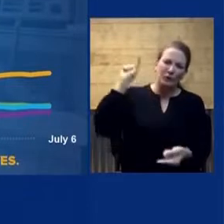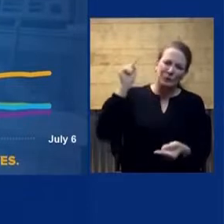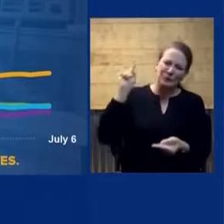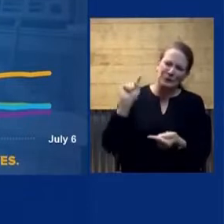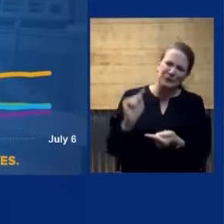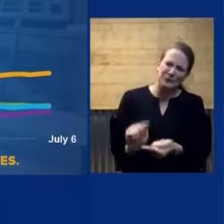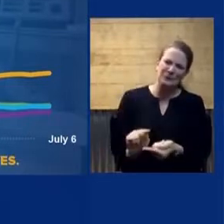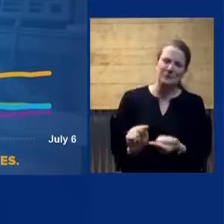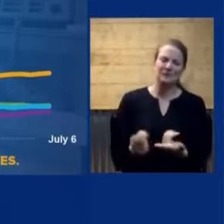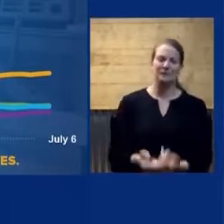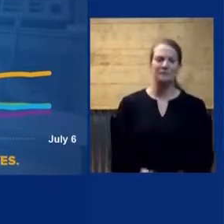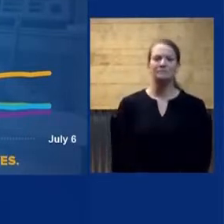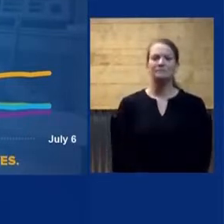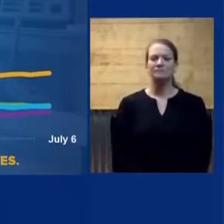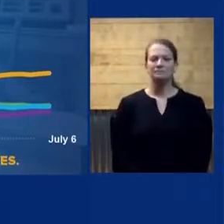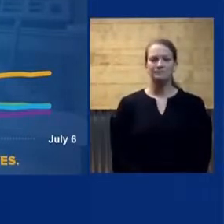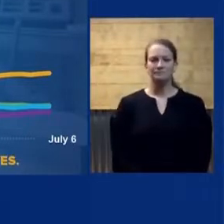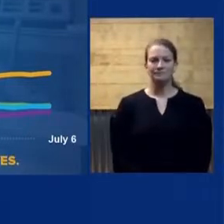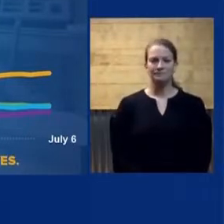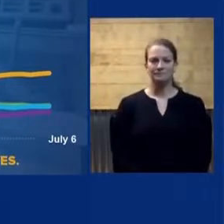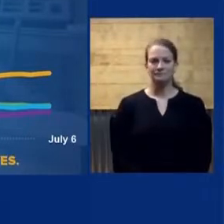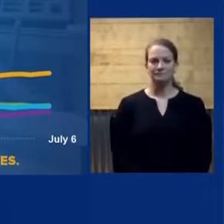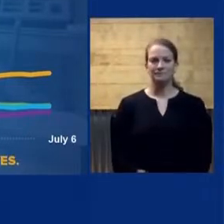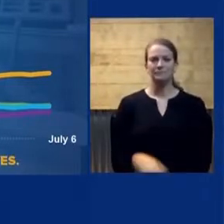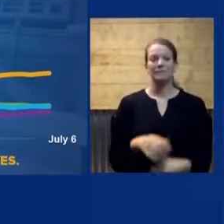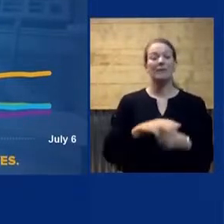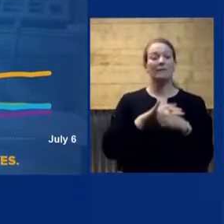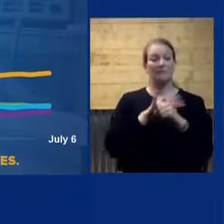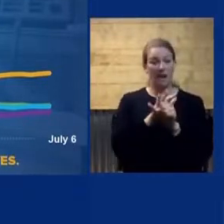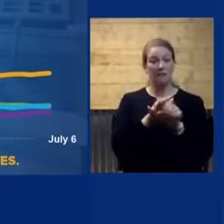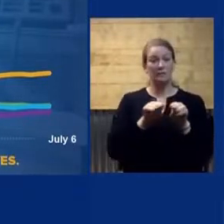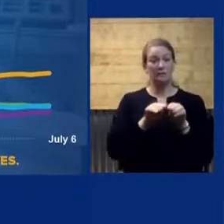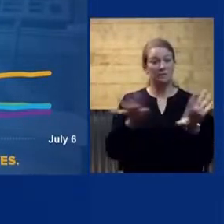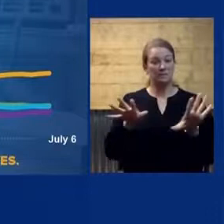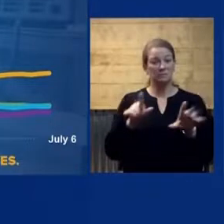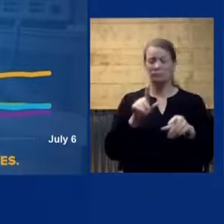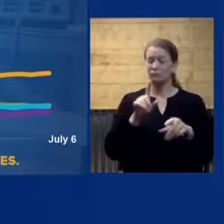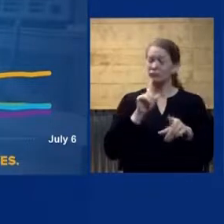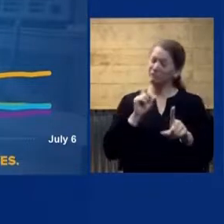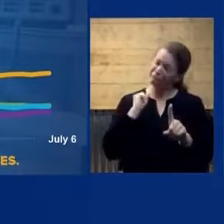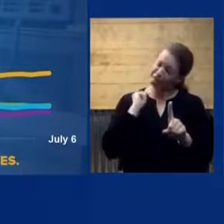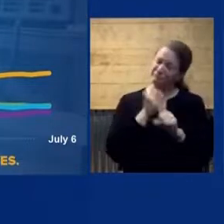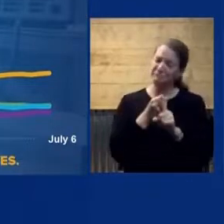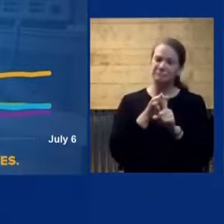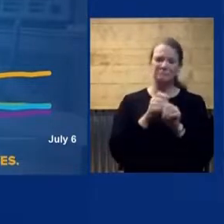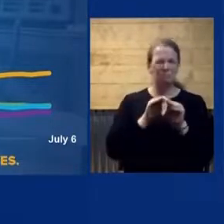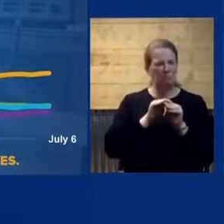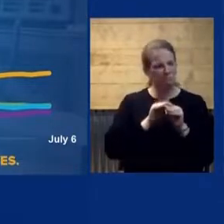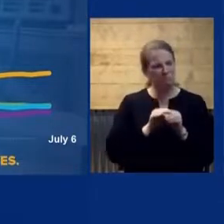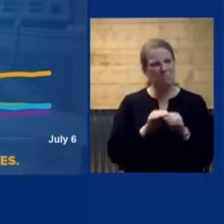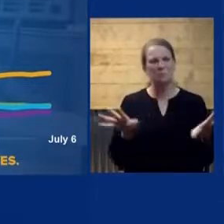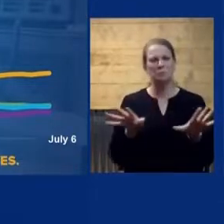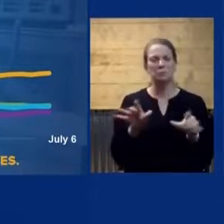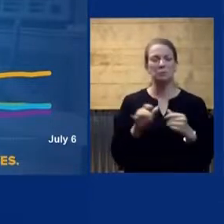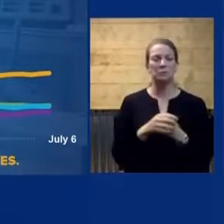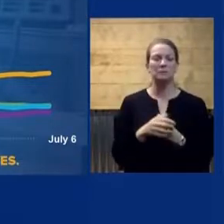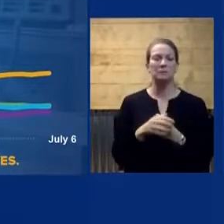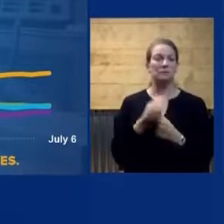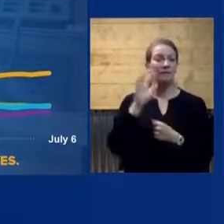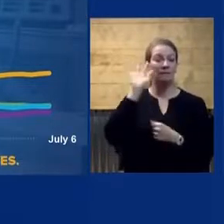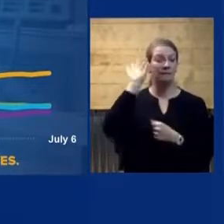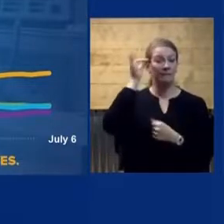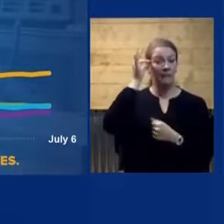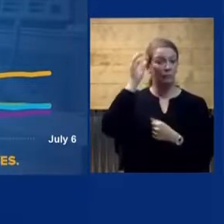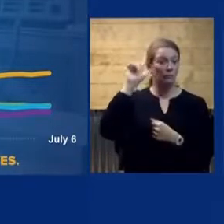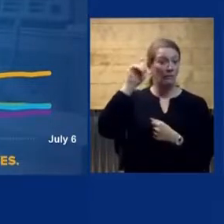We were ambushed by the virus. Federal government didn't track